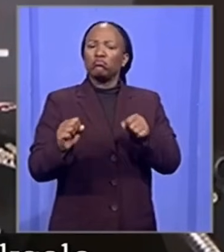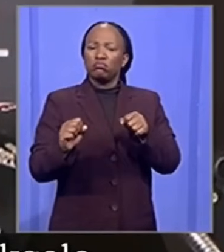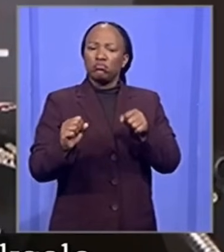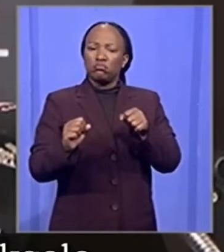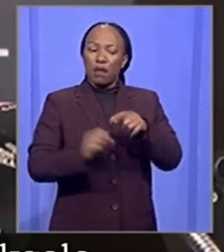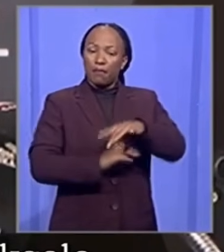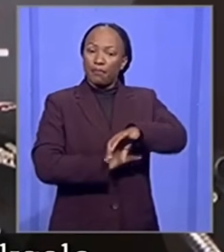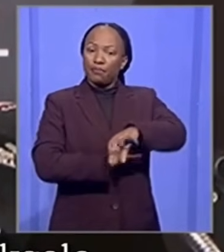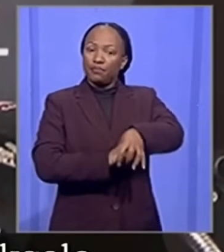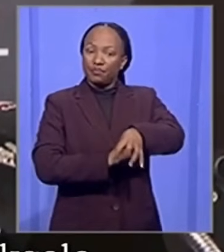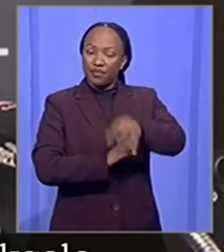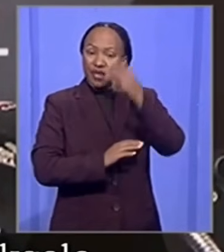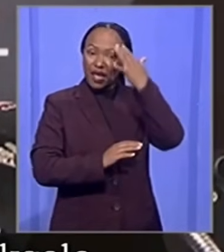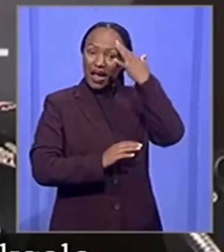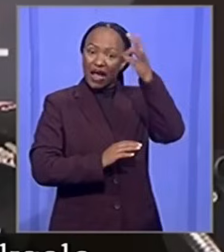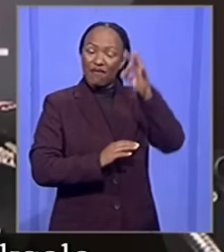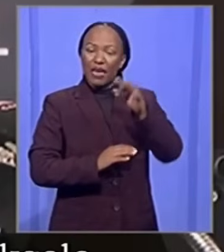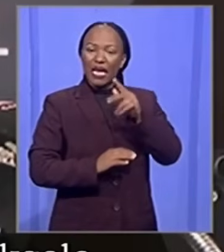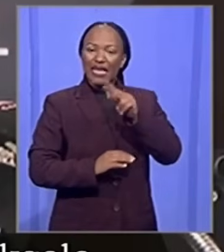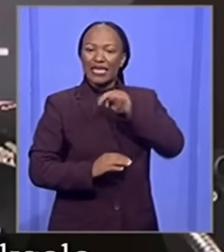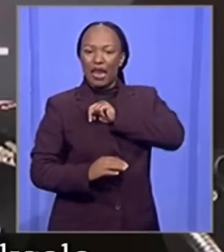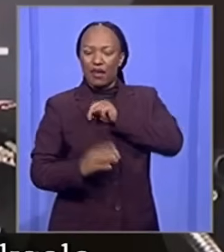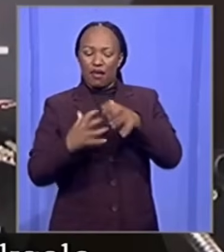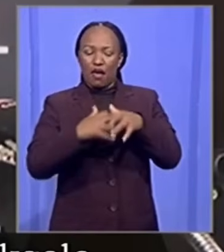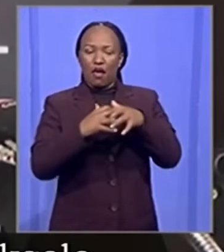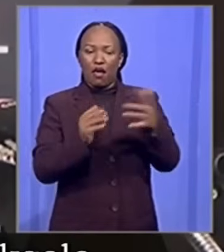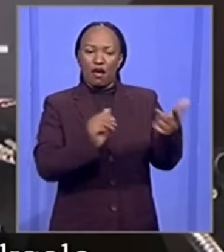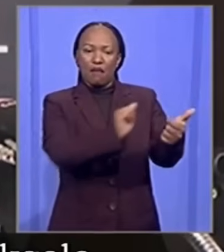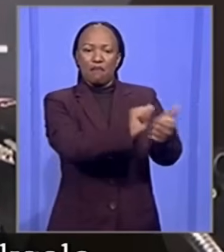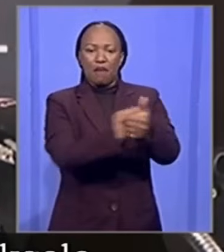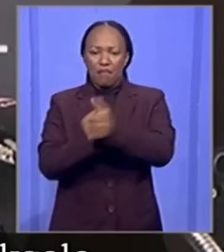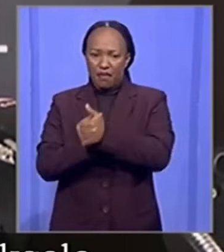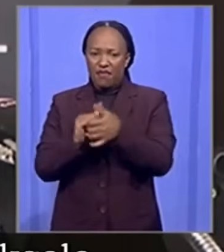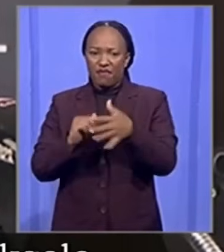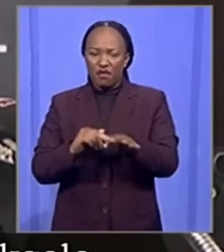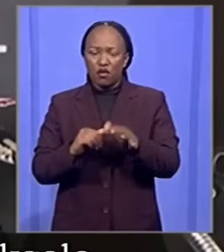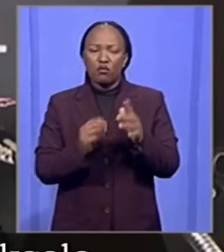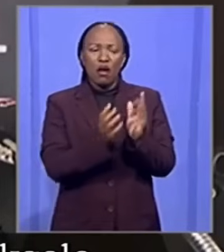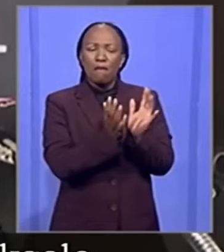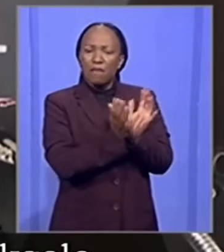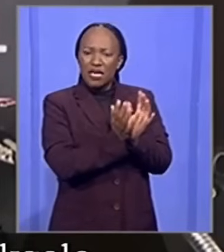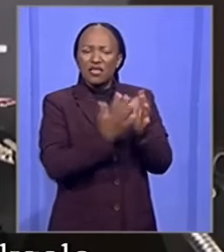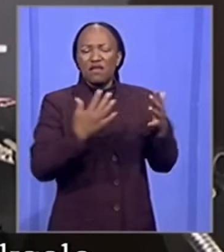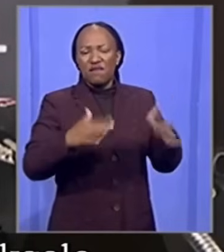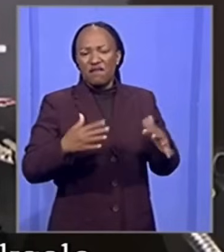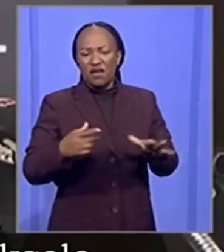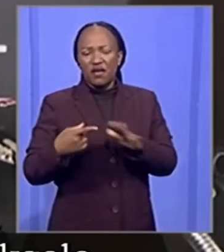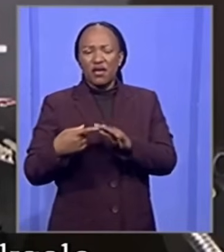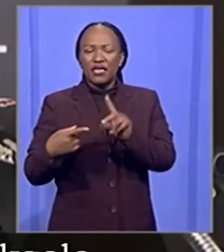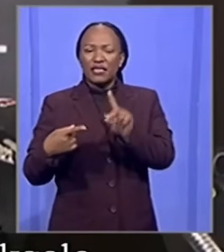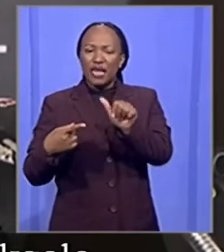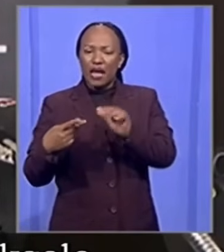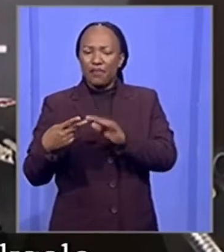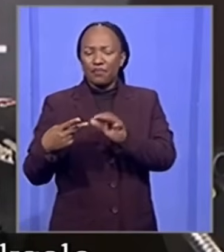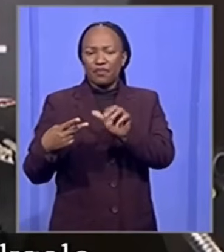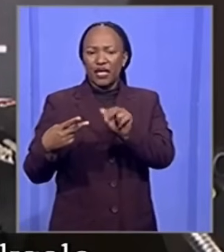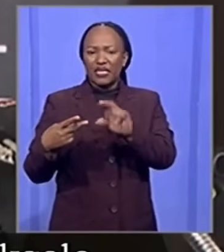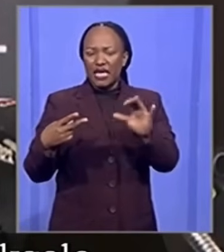of KwaZulu-Natal, having met with the ANC, DA and